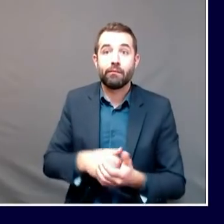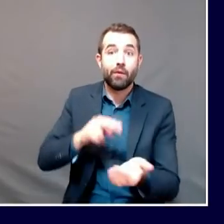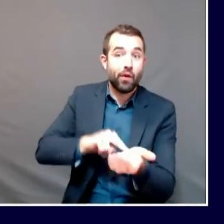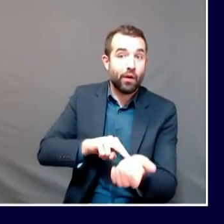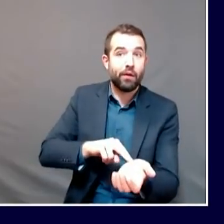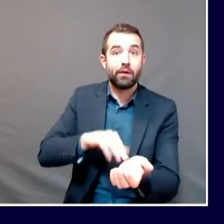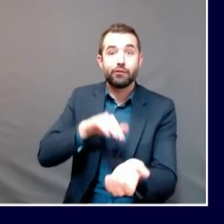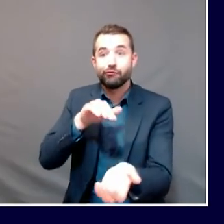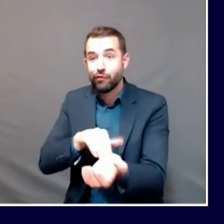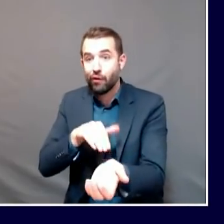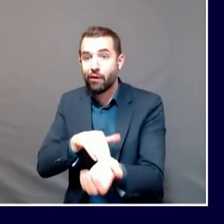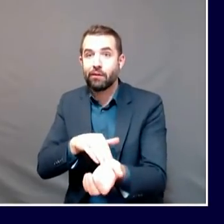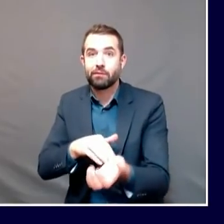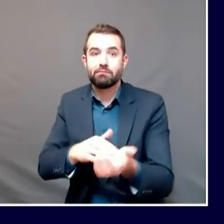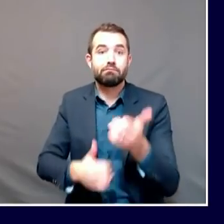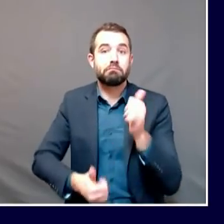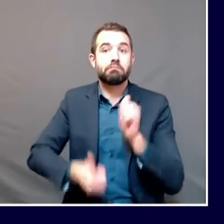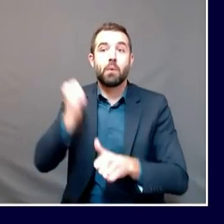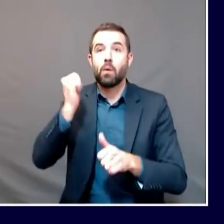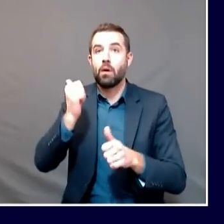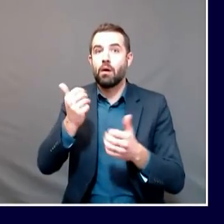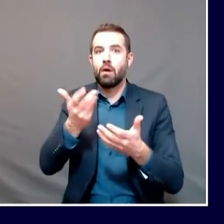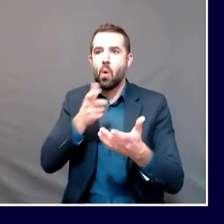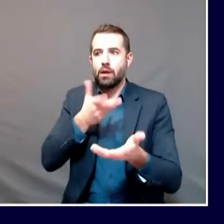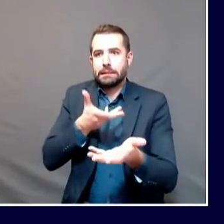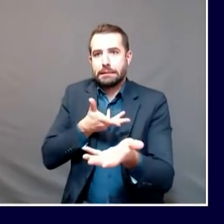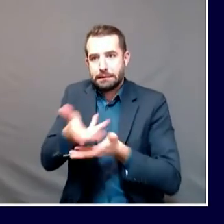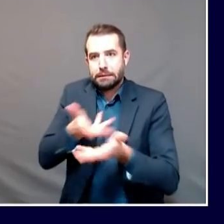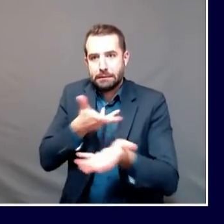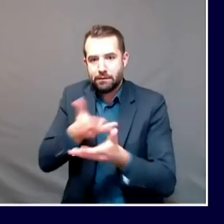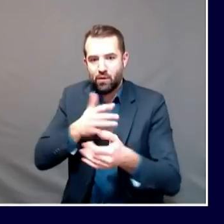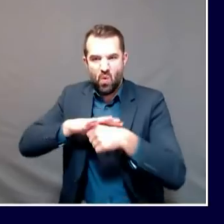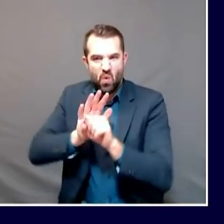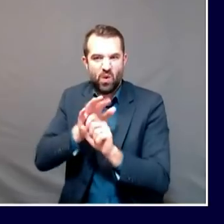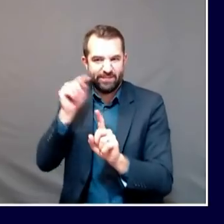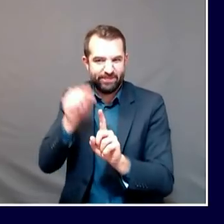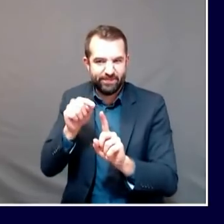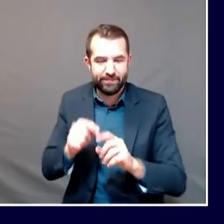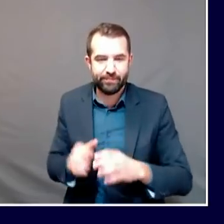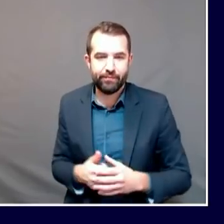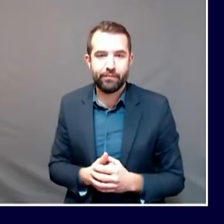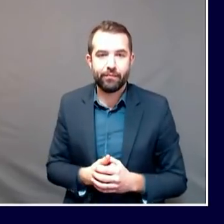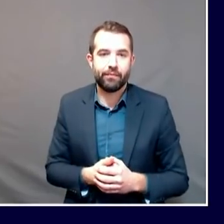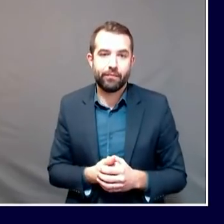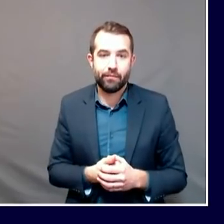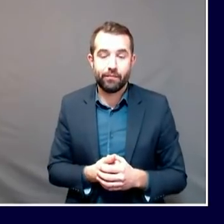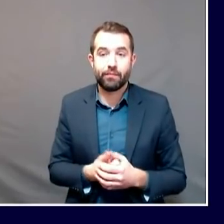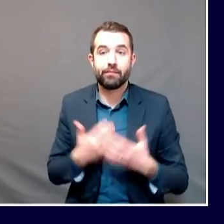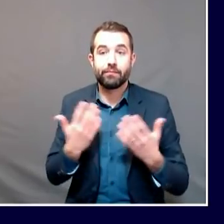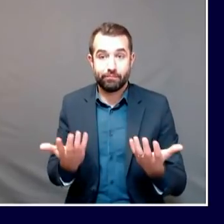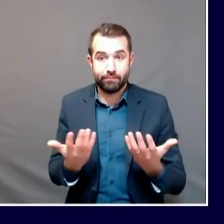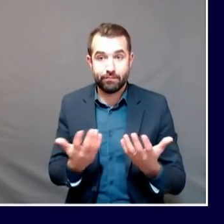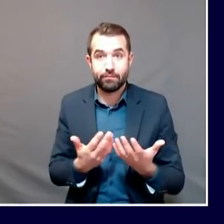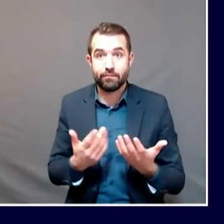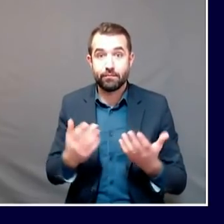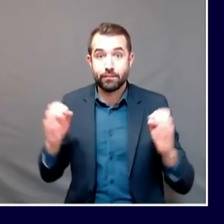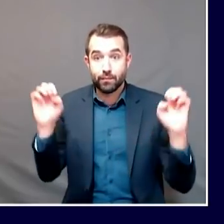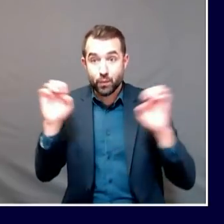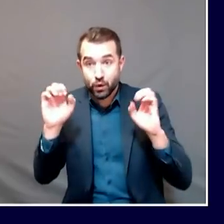the highest risk of being exposed to COVID-19. Again, this includes folks like emergency department